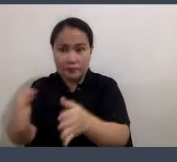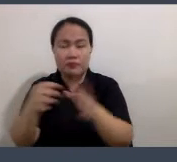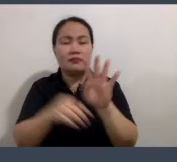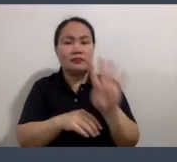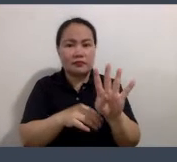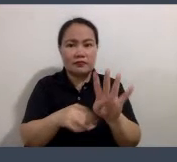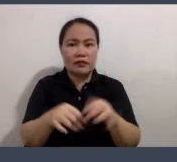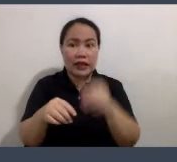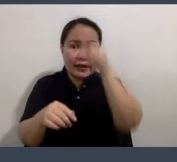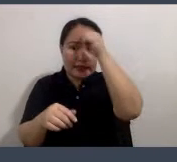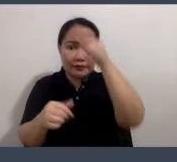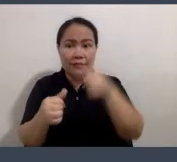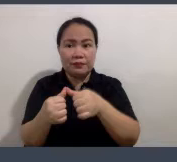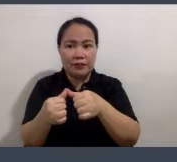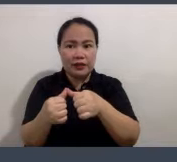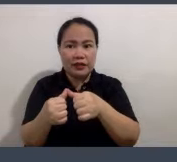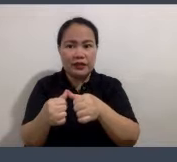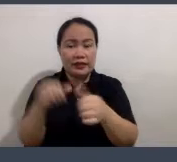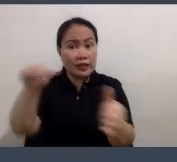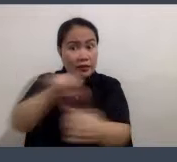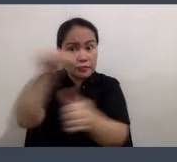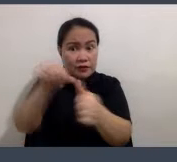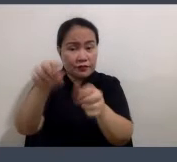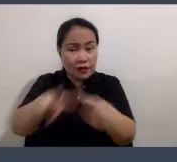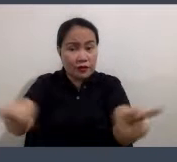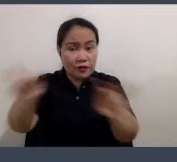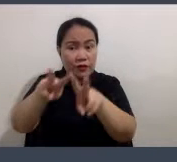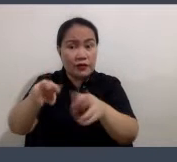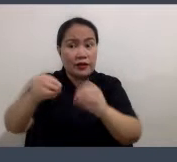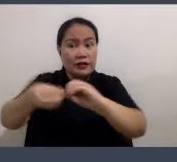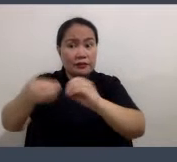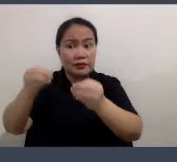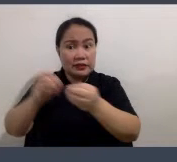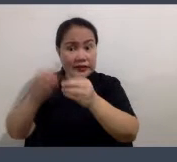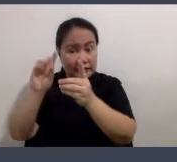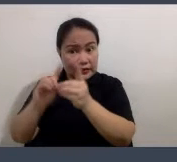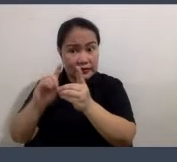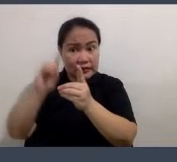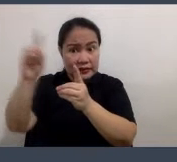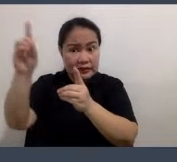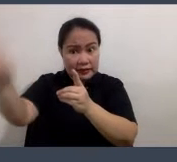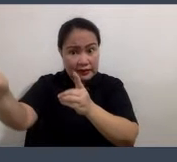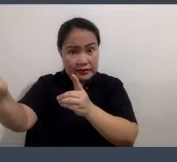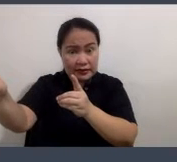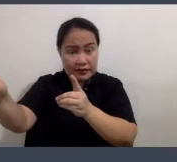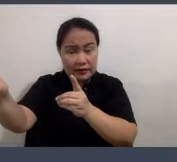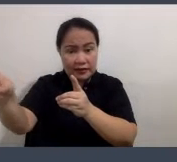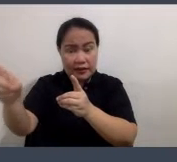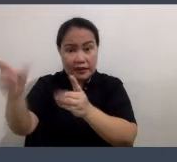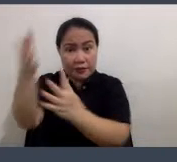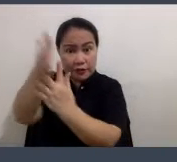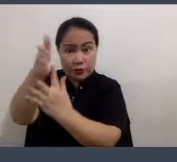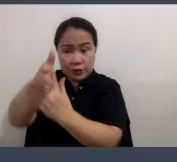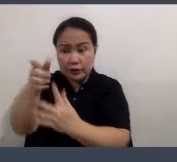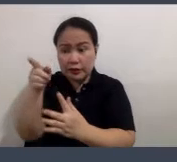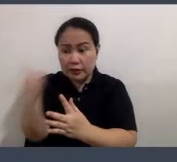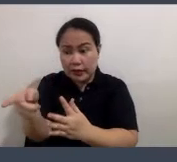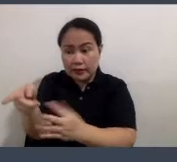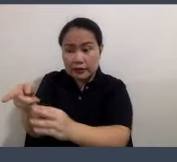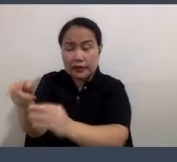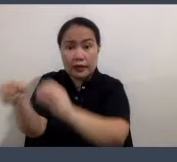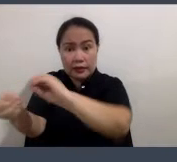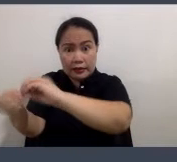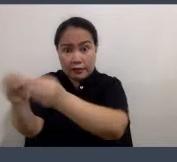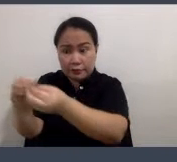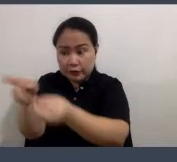4. Remember that the absolute value of a number is the distance between that number and 0. So,